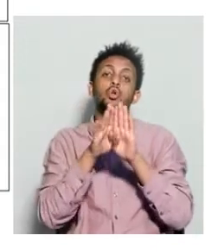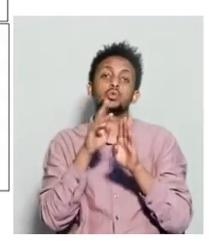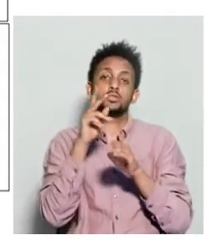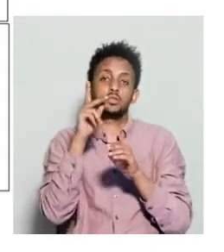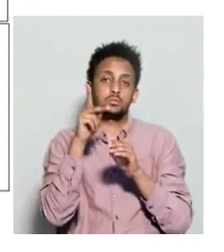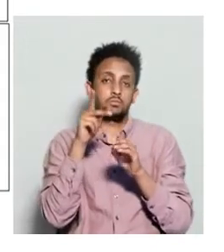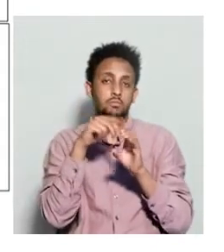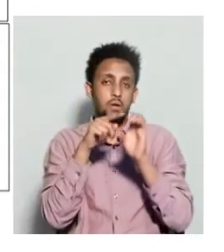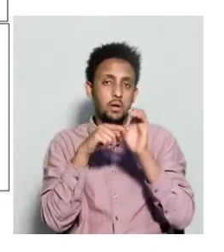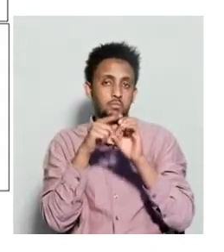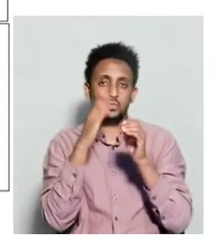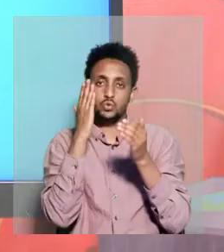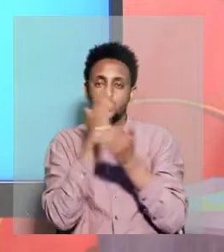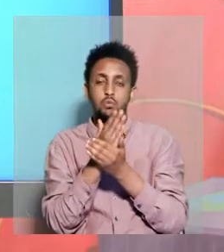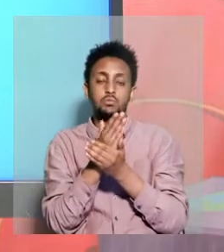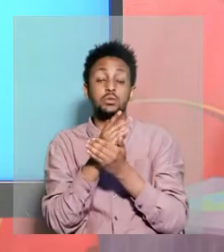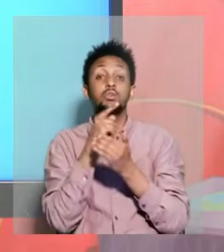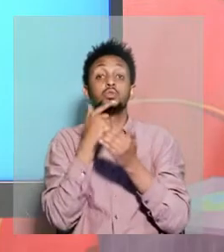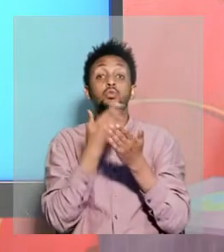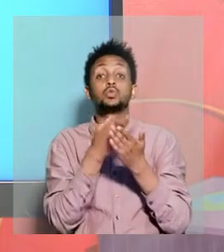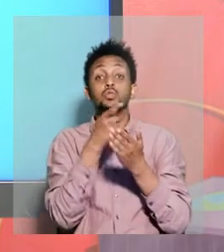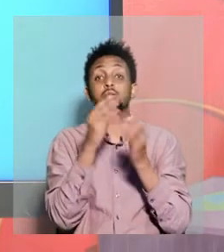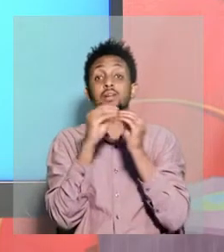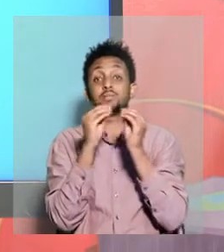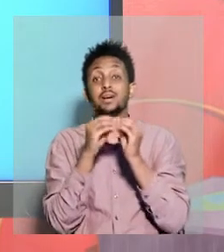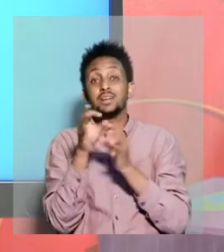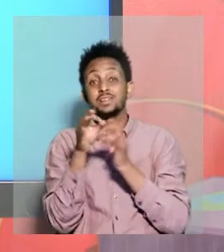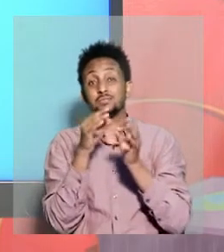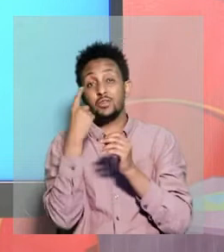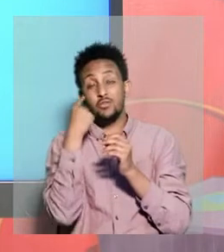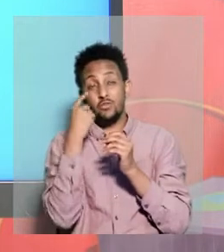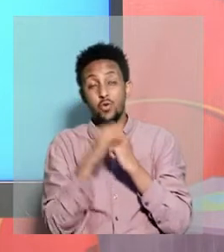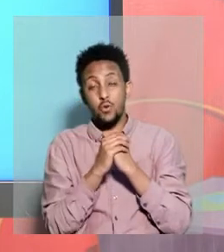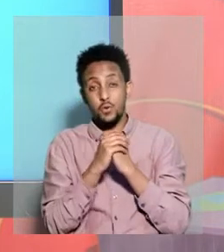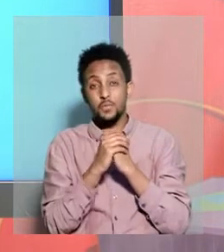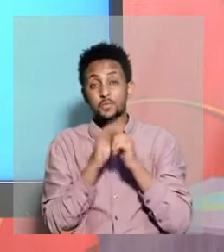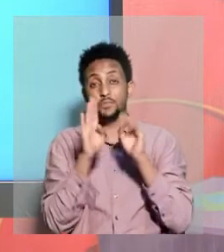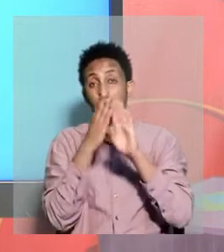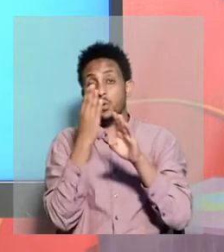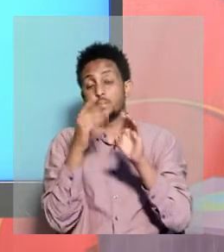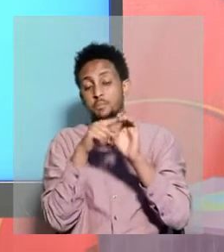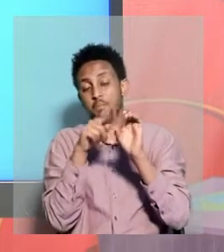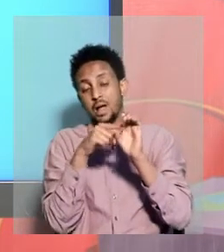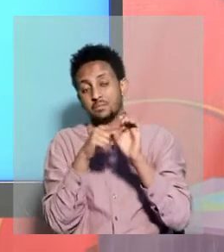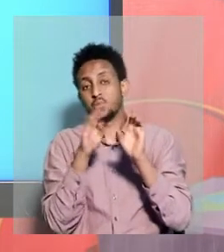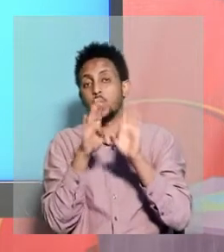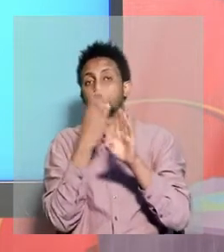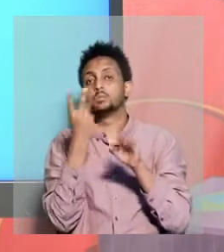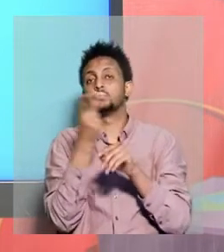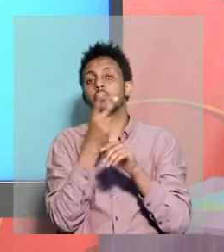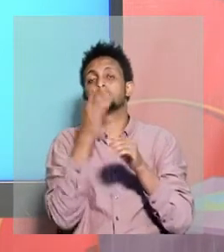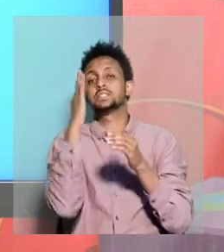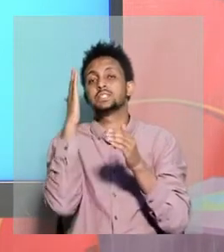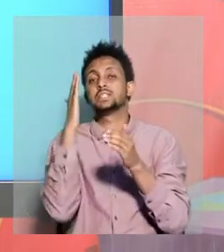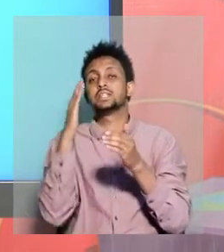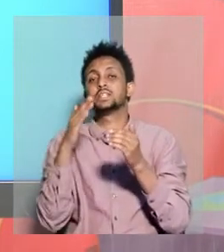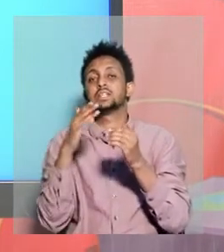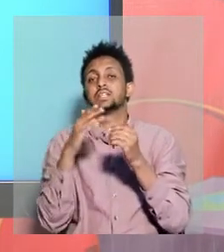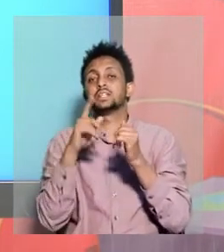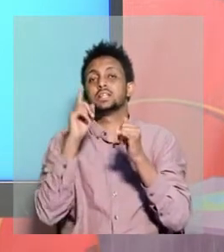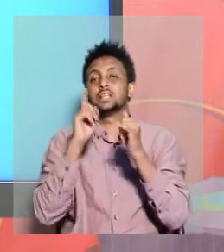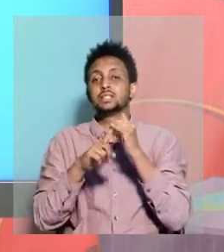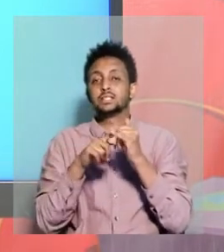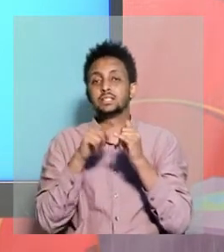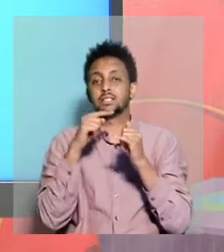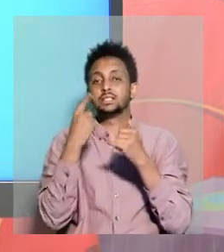pipe or known to be stopped pipe. So the mathematical expression for open pipe, which is open embossed, is the same as